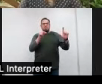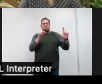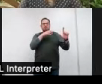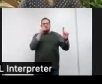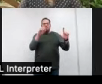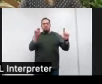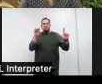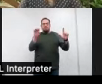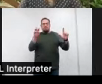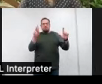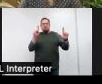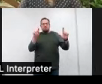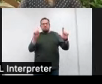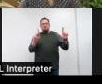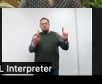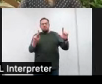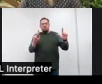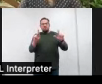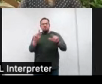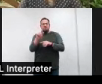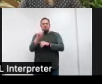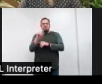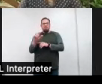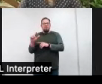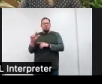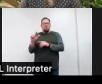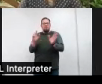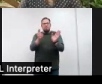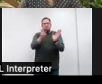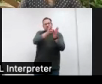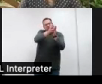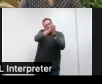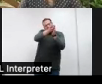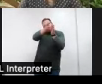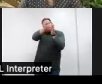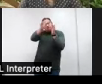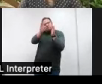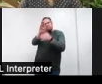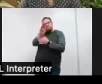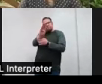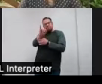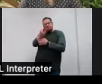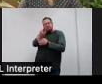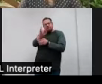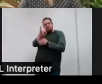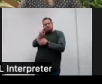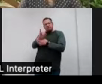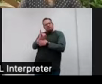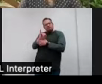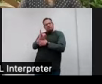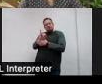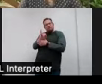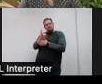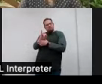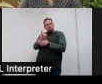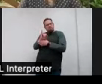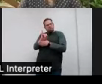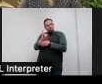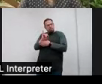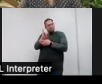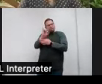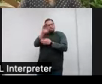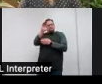that. Aniwita and Yiland. If you go further to the right, you'll see Bikini Atoll at the top north of the